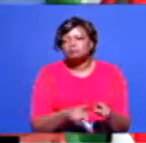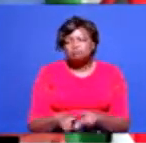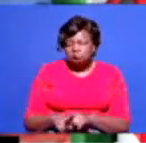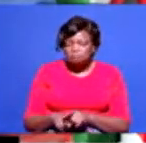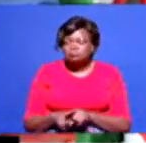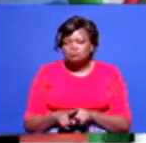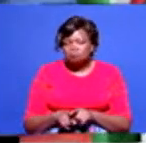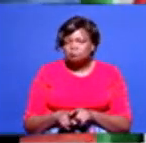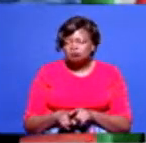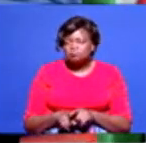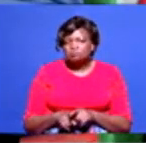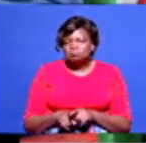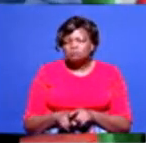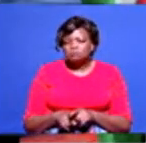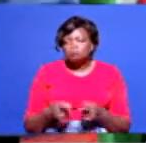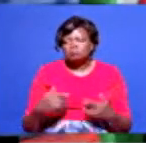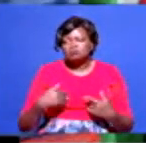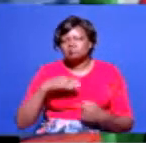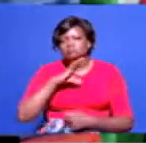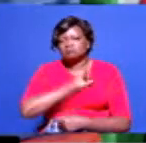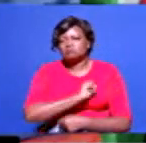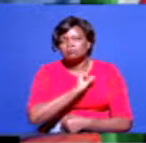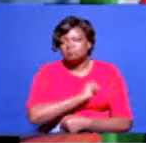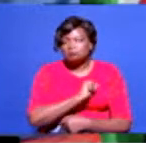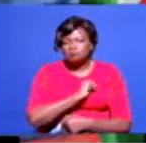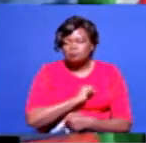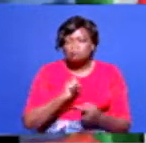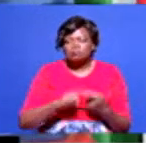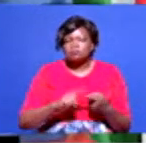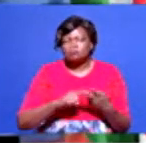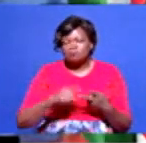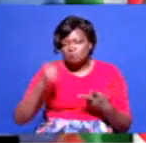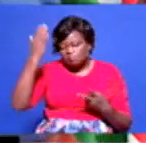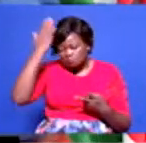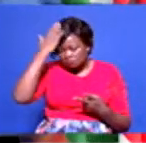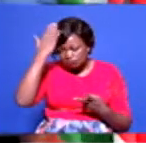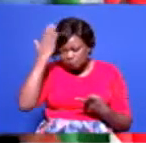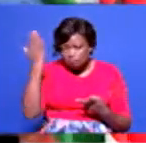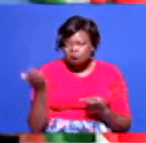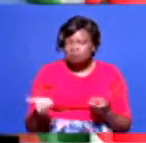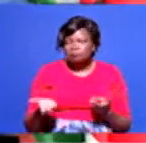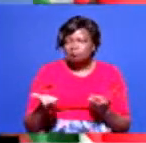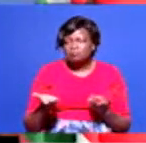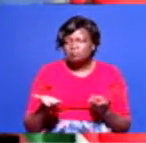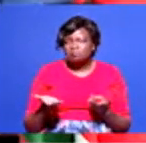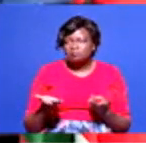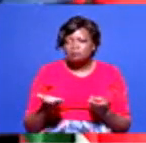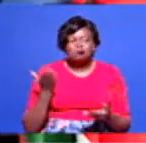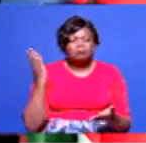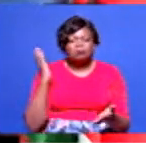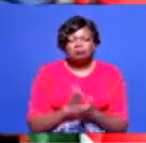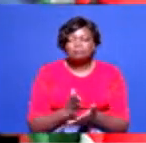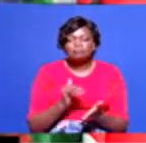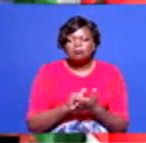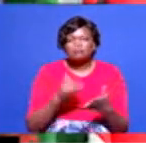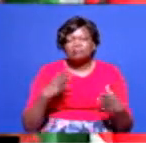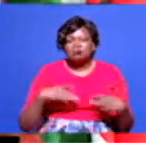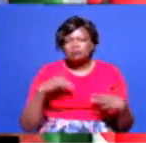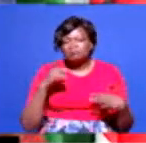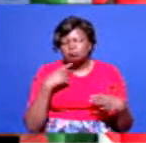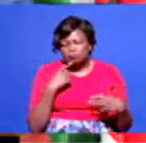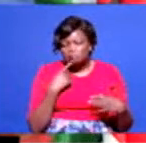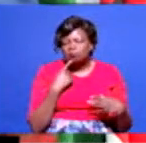he symbolizes tolerance, he symbolized humility, and it is no wonder then that those of us,